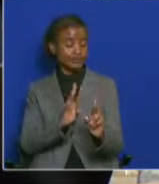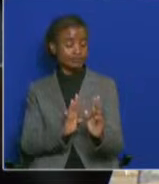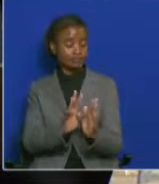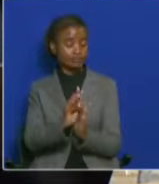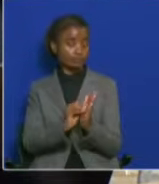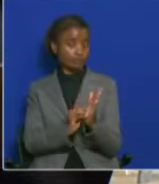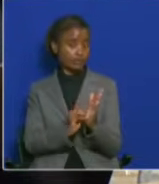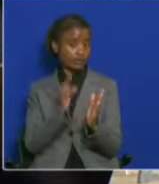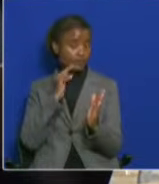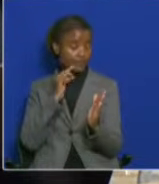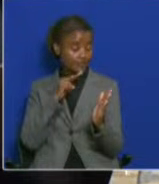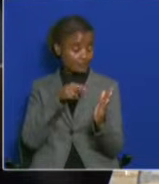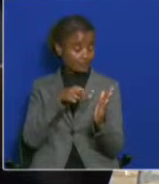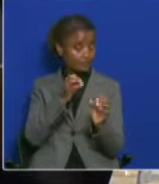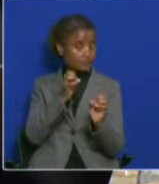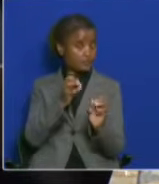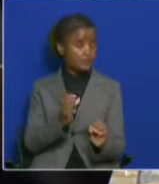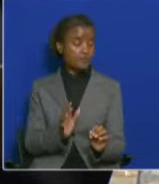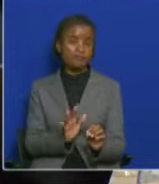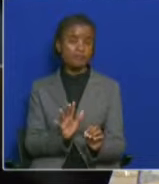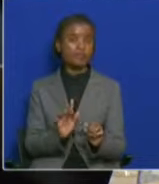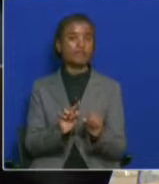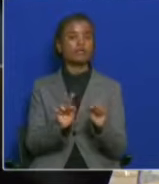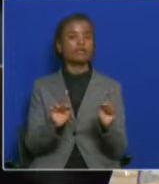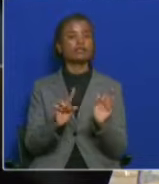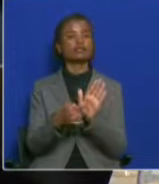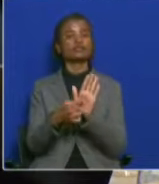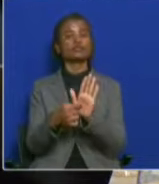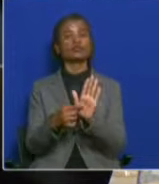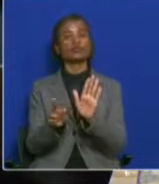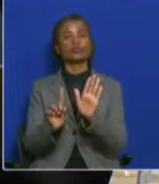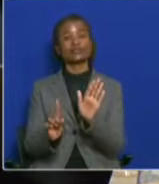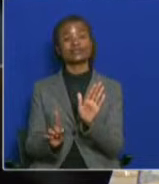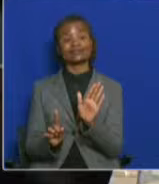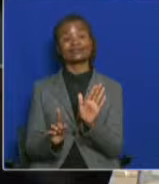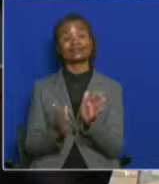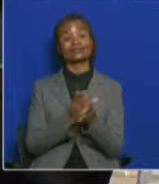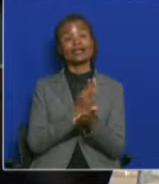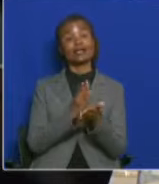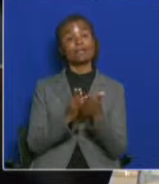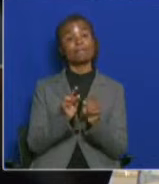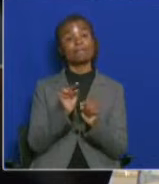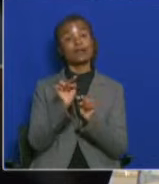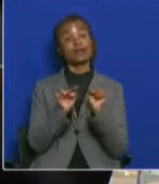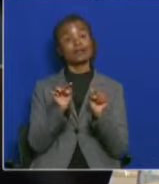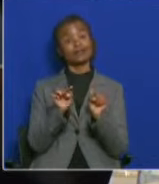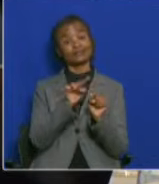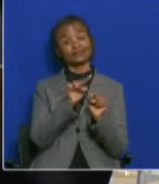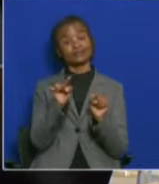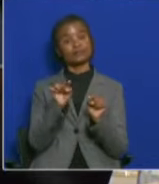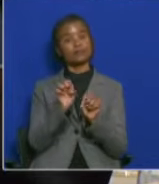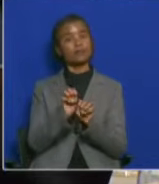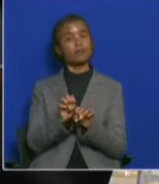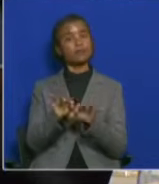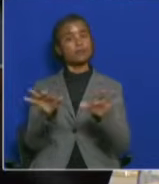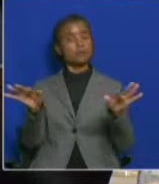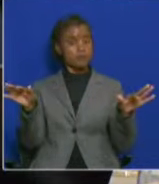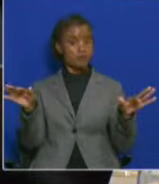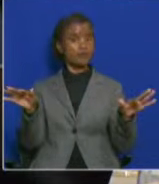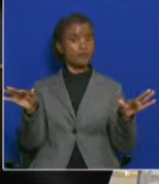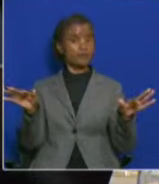It shows that the allegations had been widely published and in some detail. In